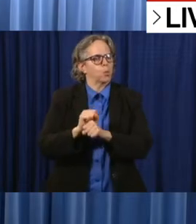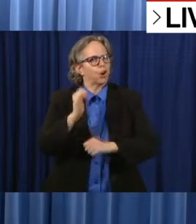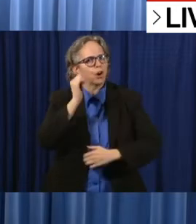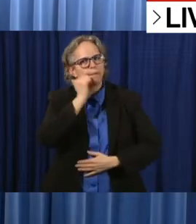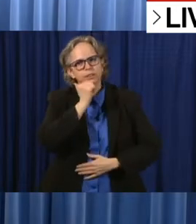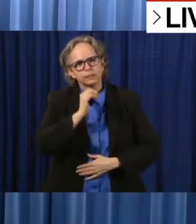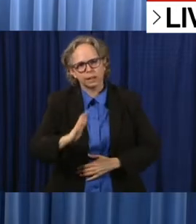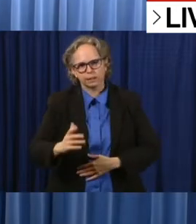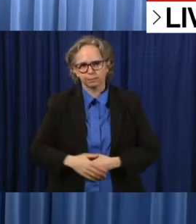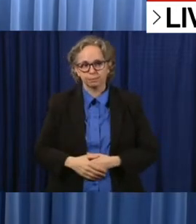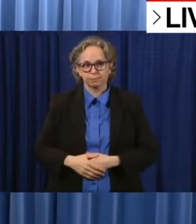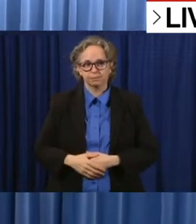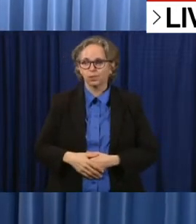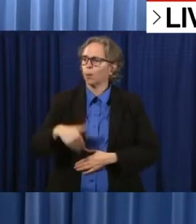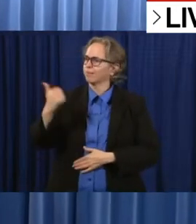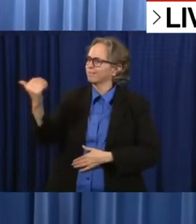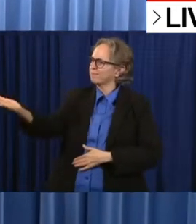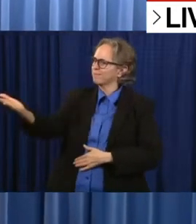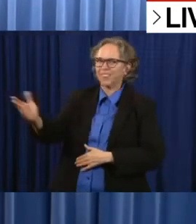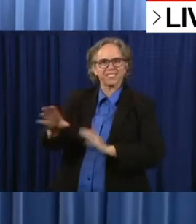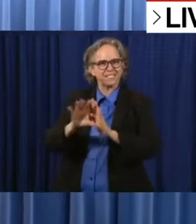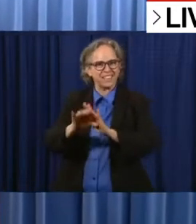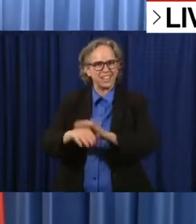the video.